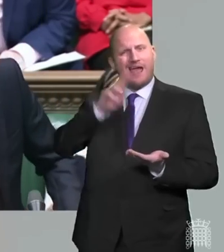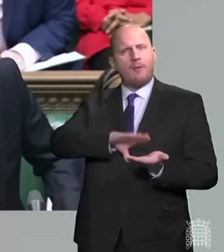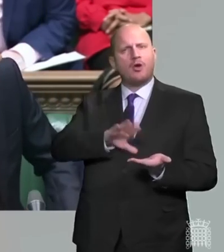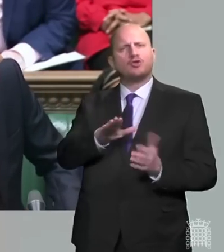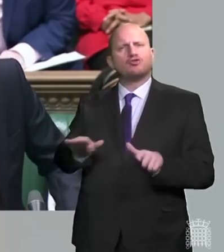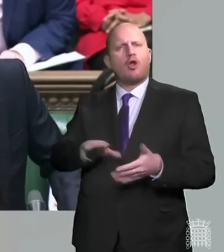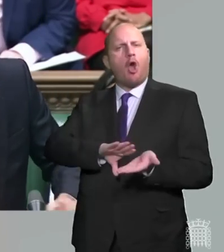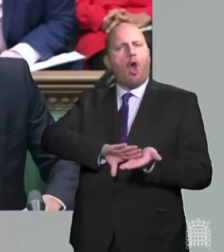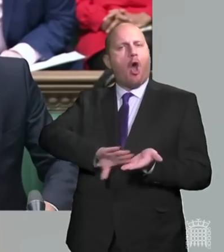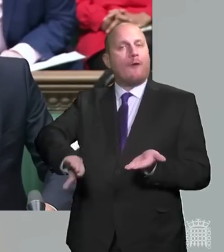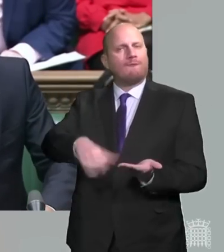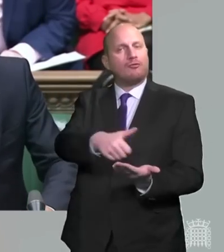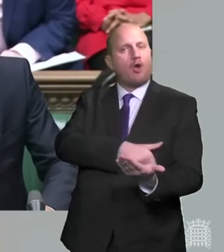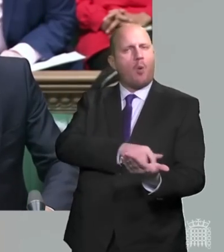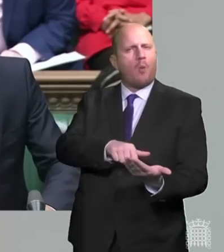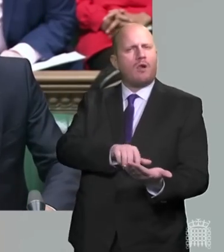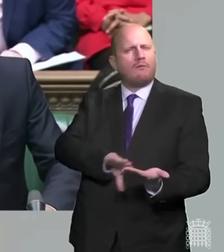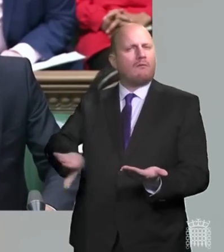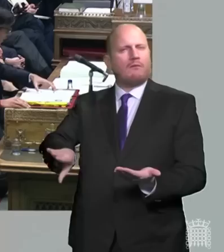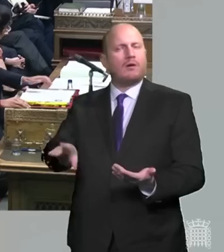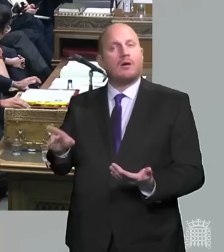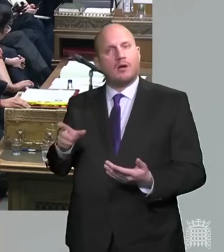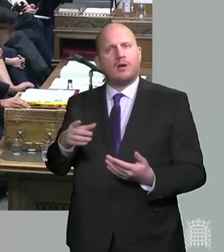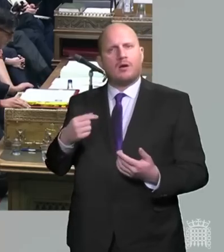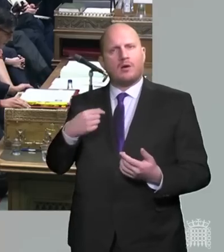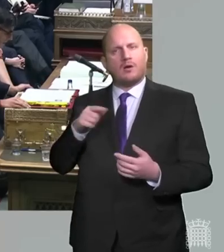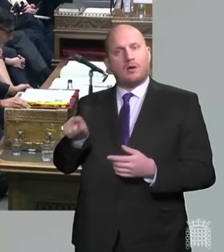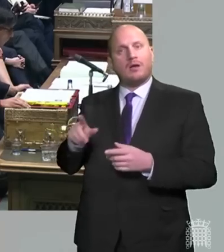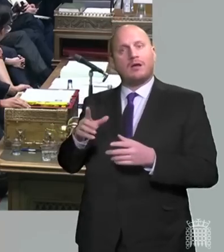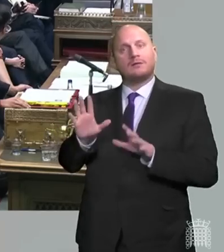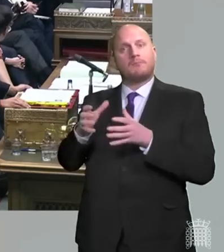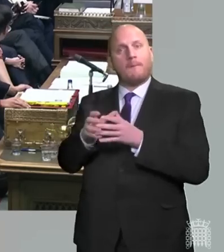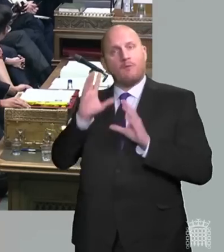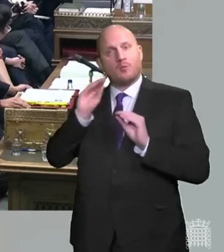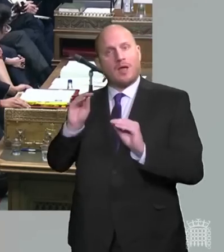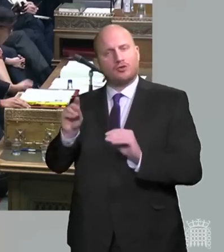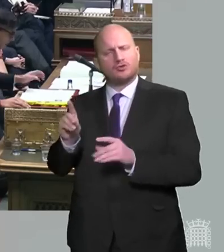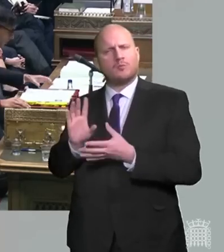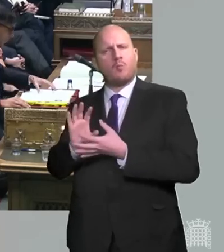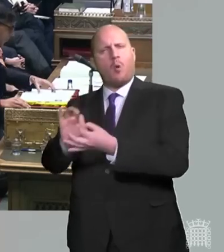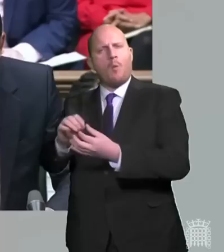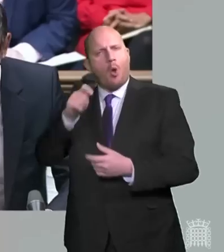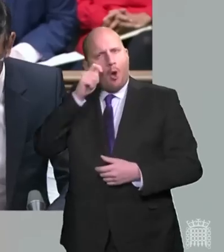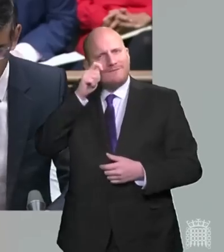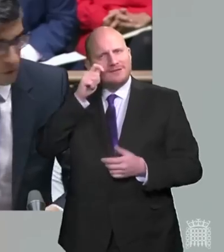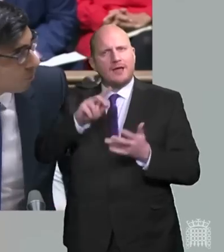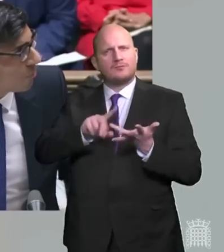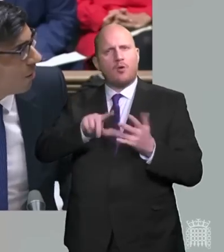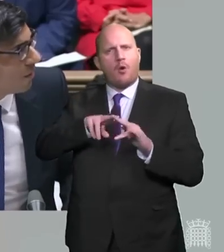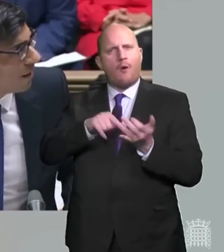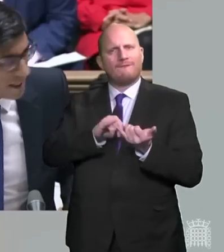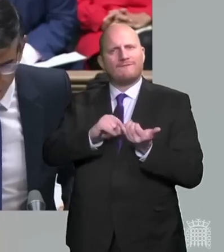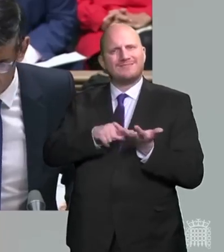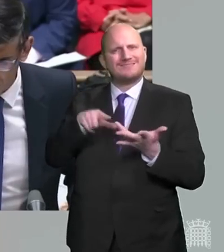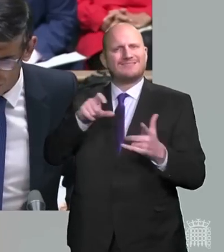Education continues to work with Ofsted to tackle it. Where Ofsted finds it, it will always be addressed in the inspection report, and it could